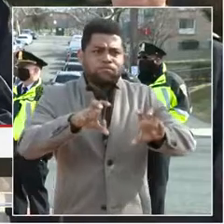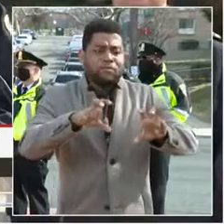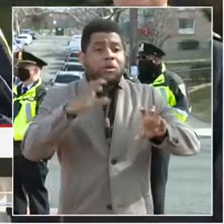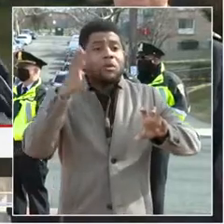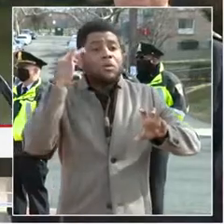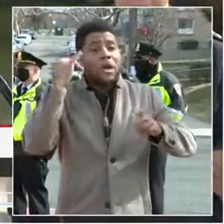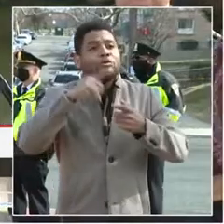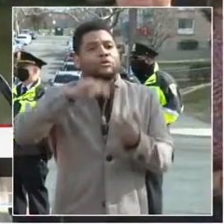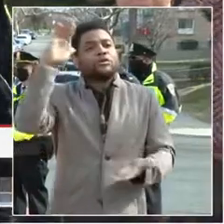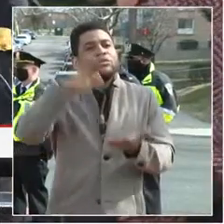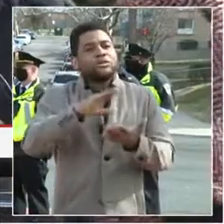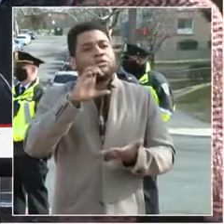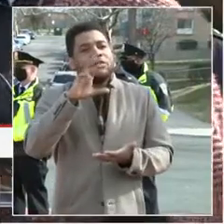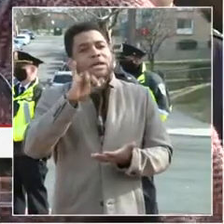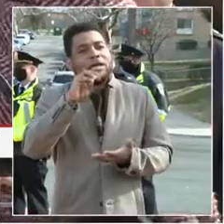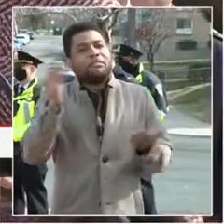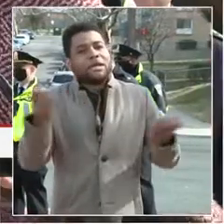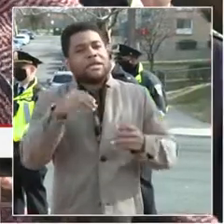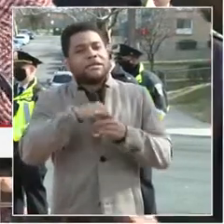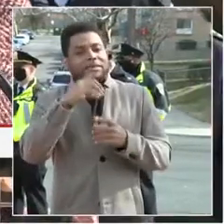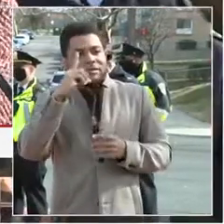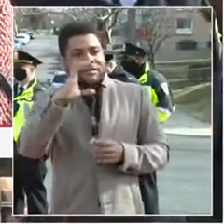city.